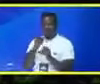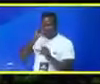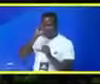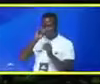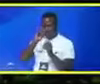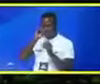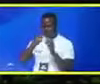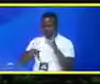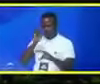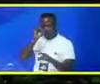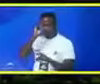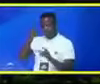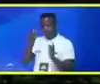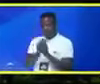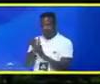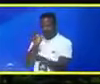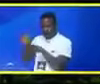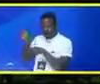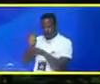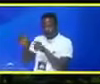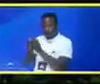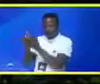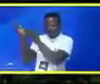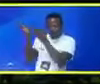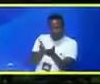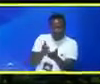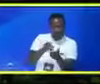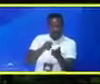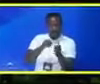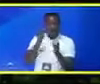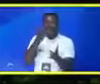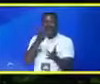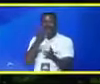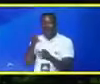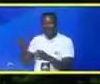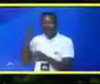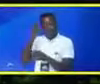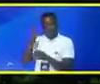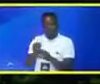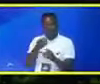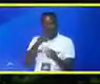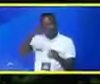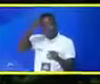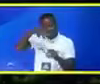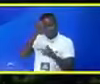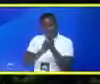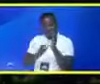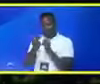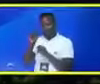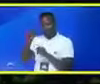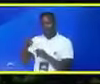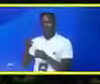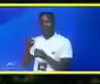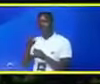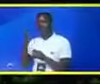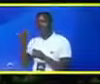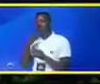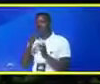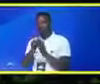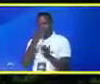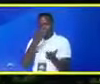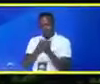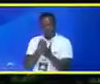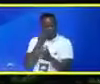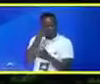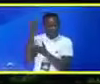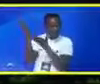are responsible for bringing favor. The Bible says in Proverbs 13:15, good understanding bringeth